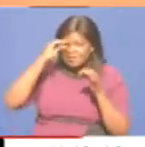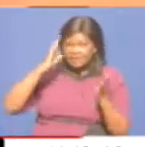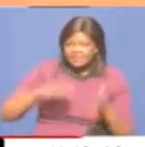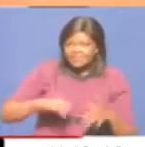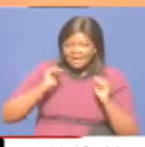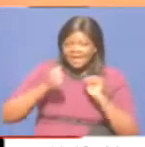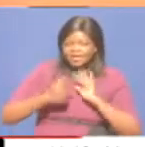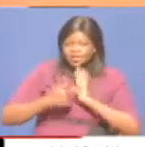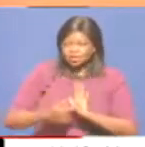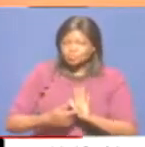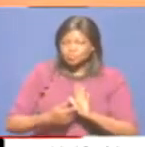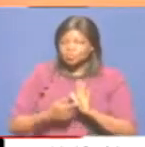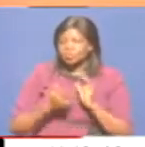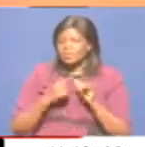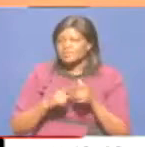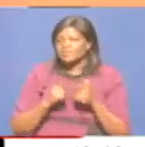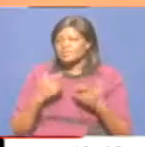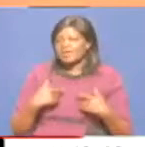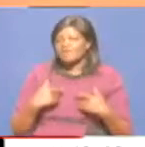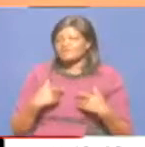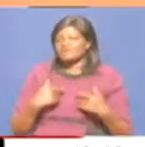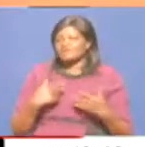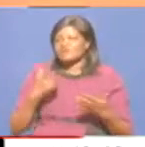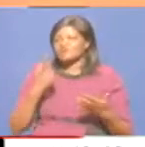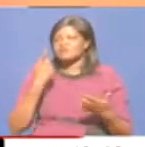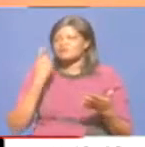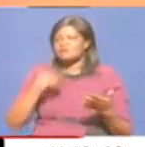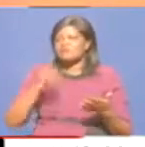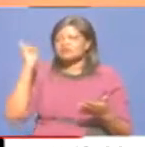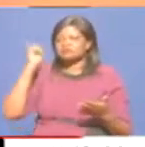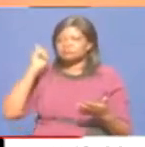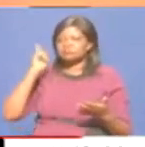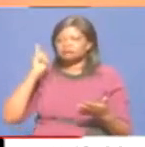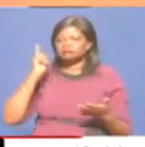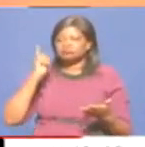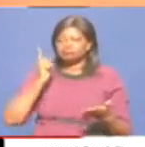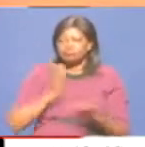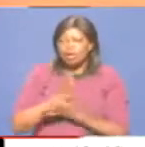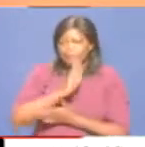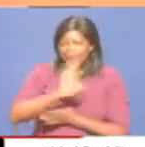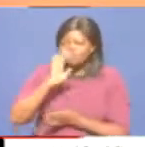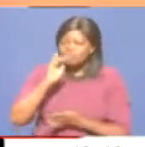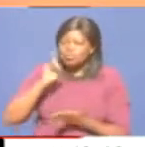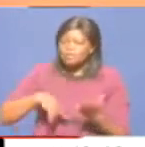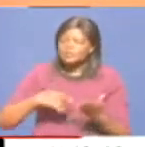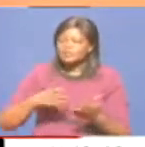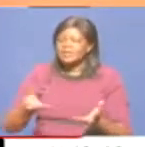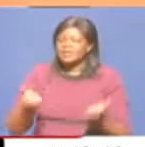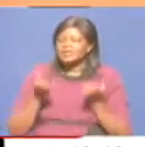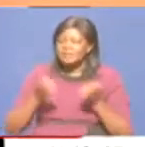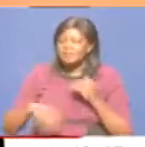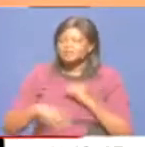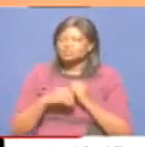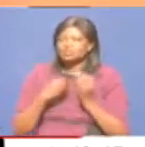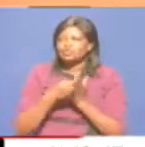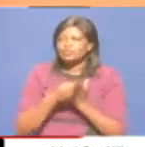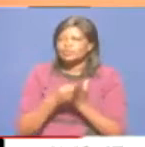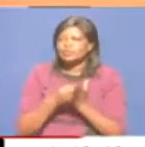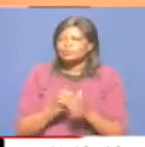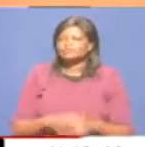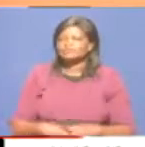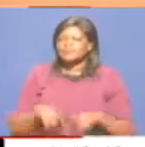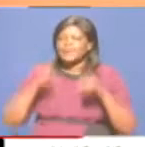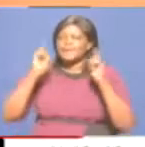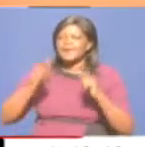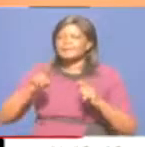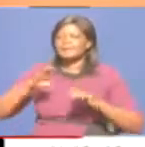demonstrate, then they can have a right to say we need additional revenue. Notwithstanding the constitutional requirement that there must be enough